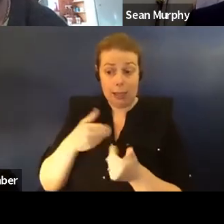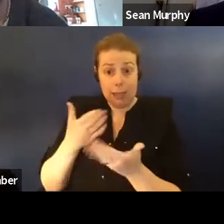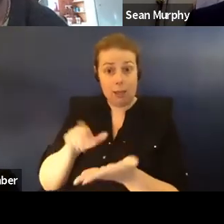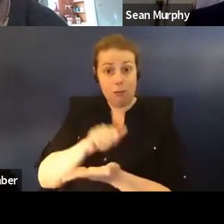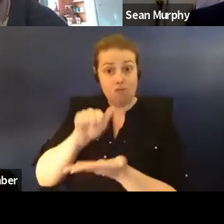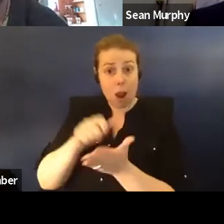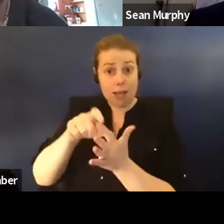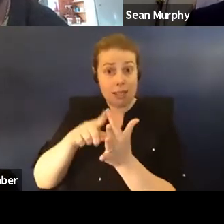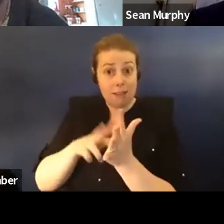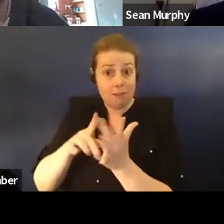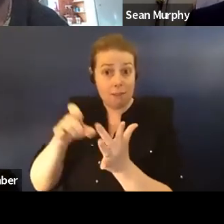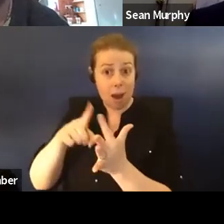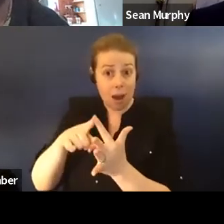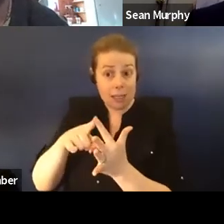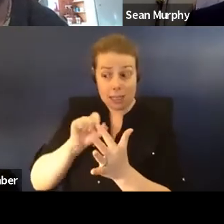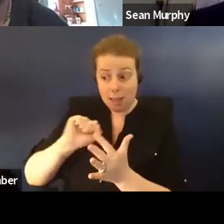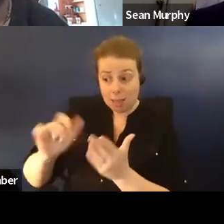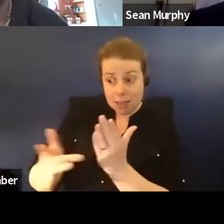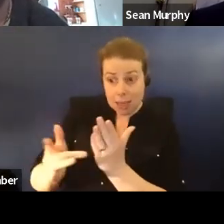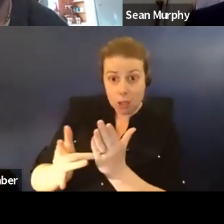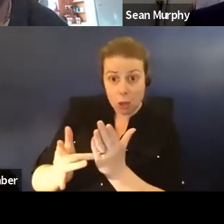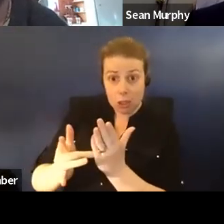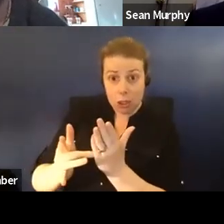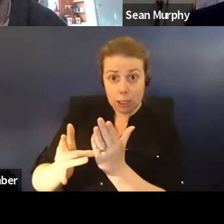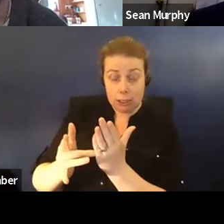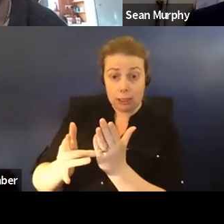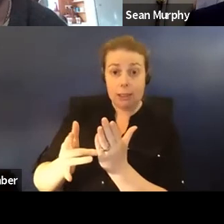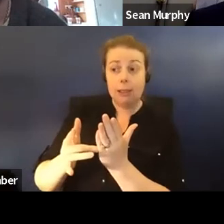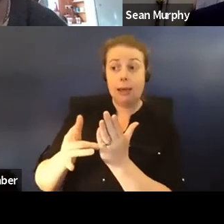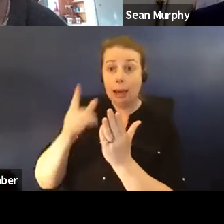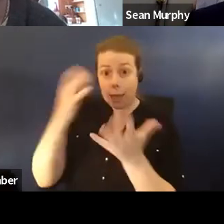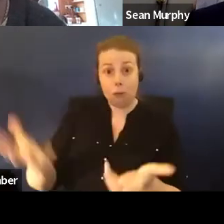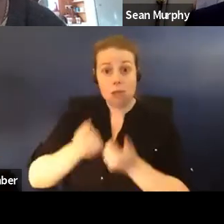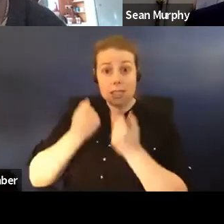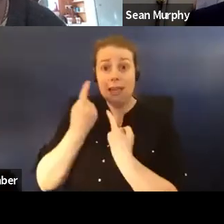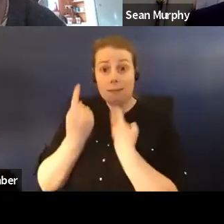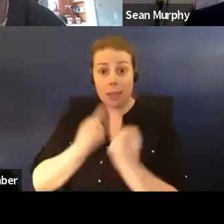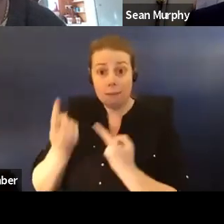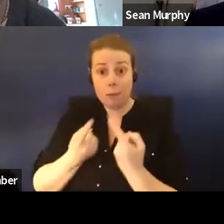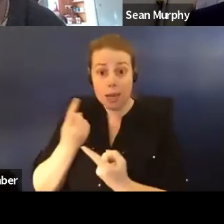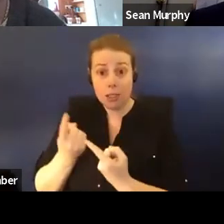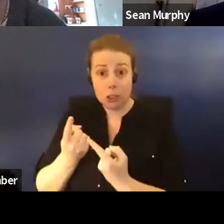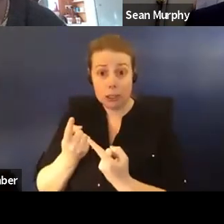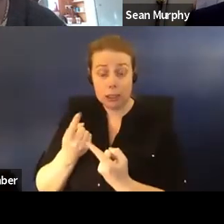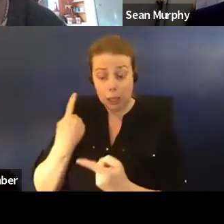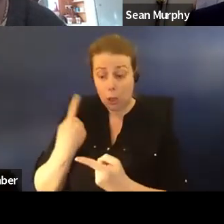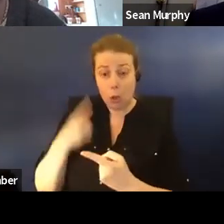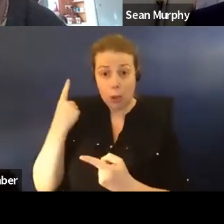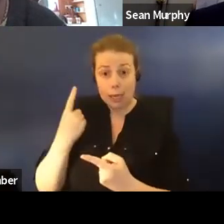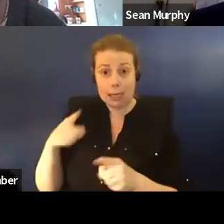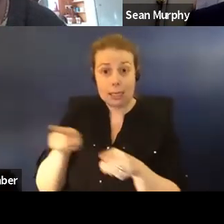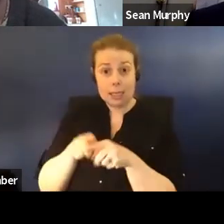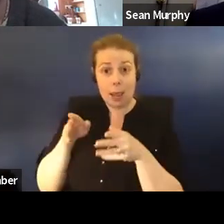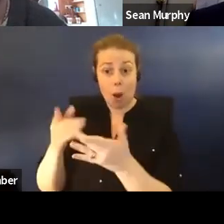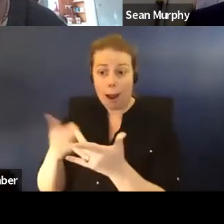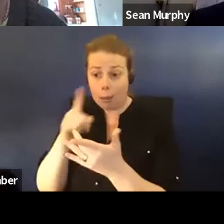technology they have to rely on, is that information getting to in the same equivalent method as everyone else? And that's, I think, is one of the